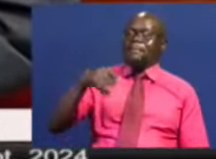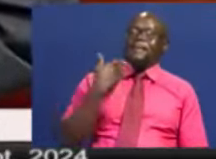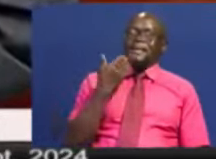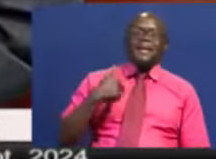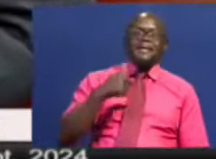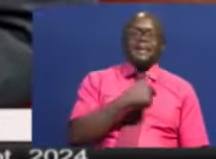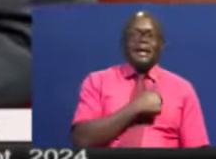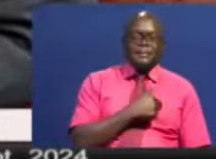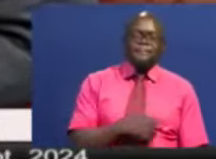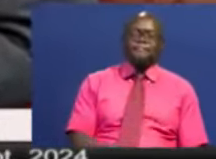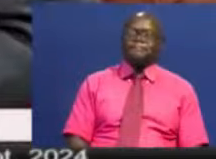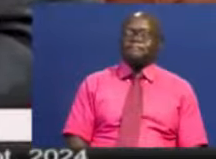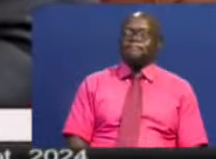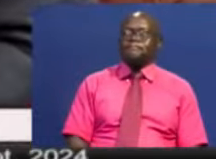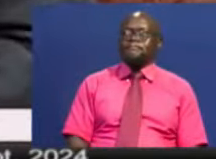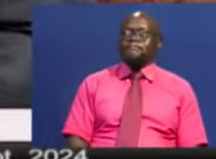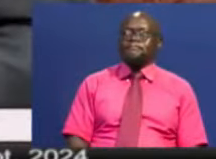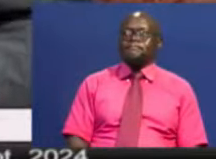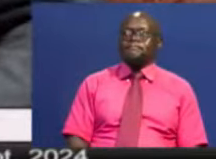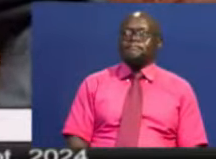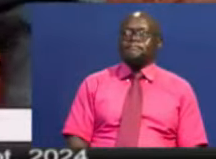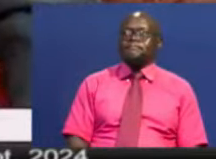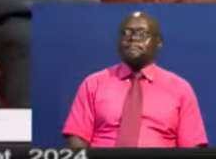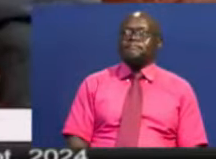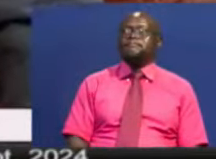Speaker. Mr. Speaker,